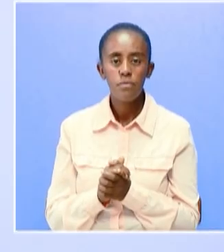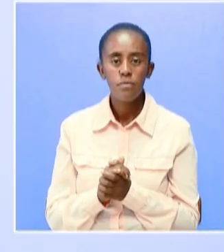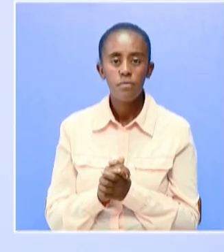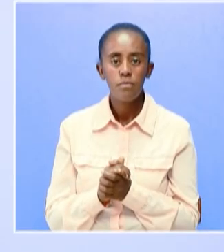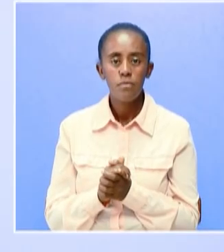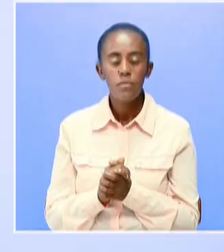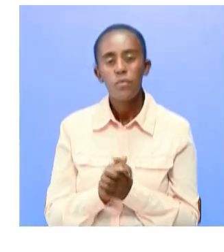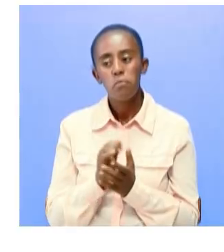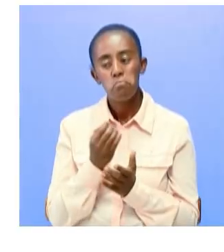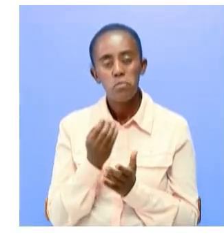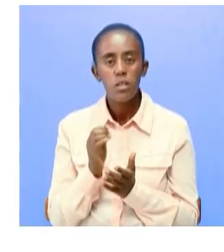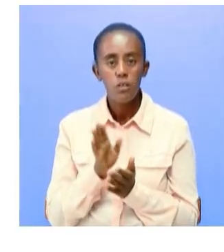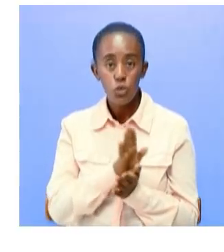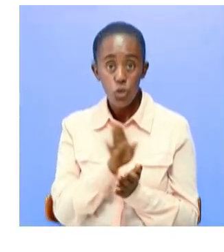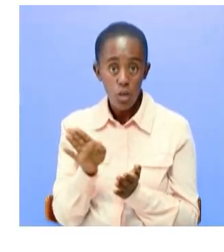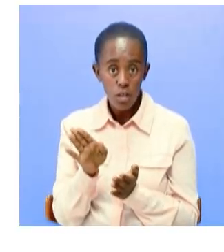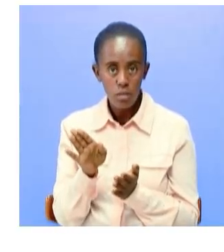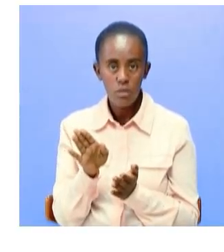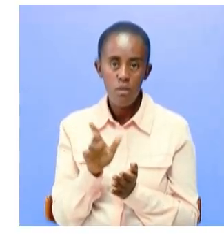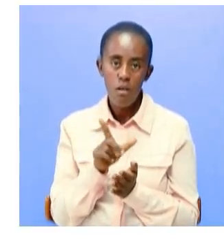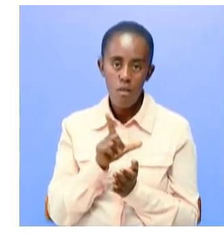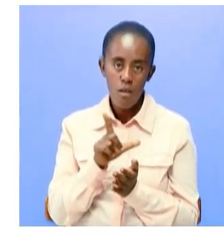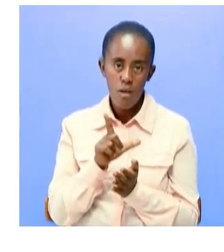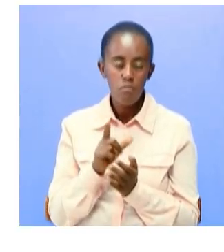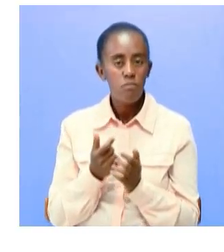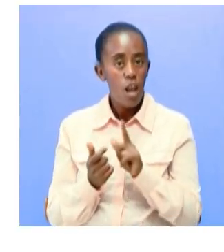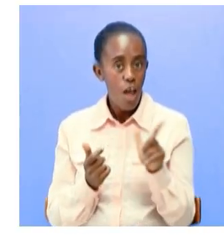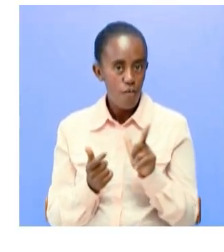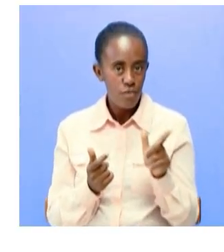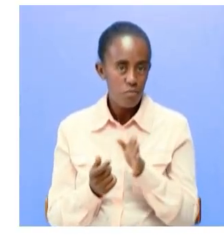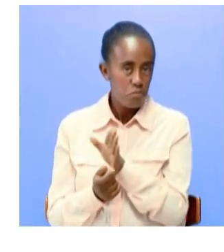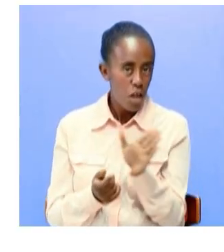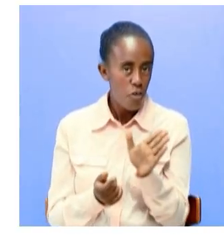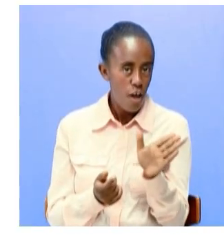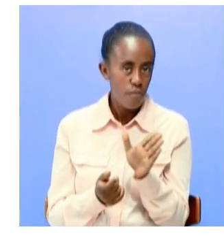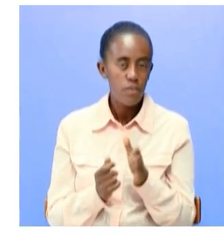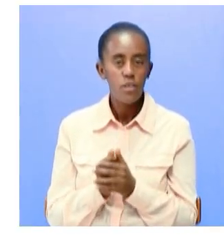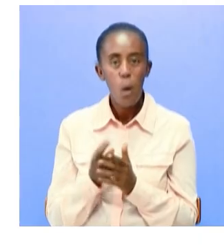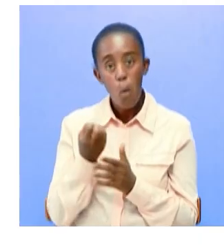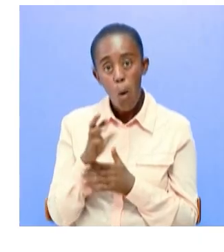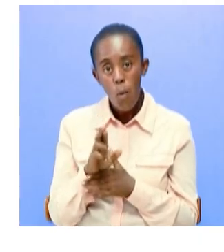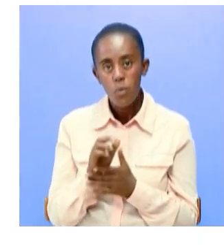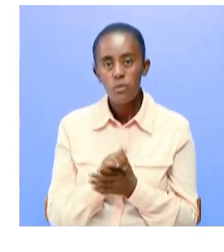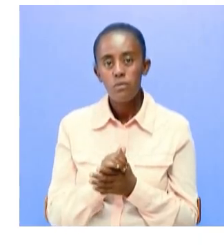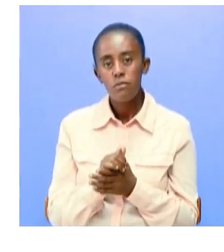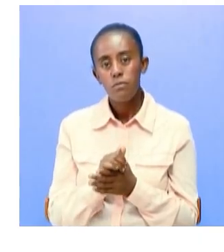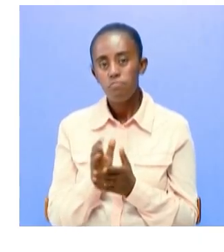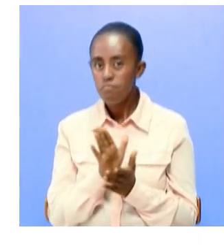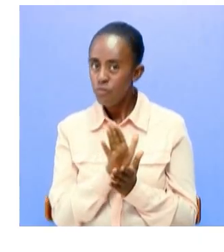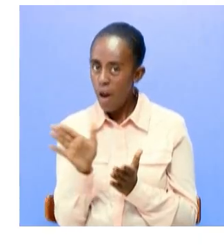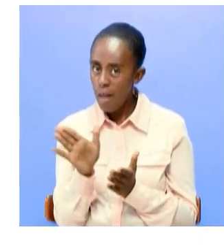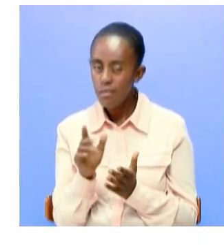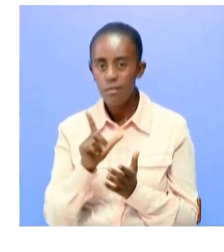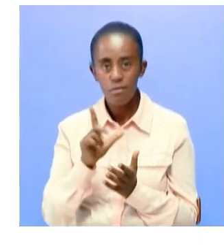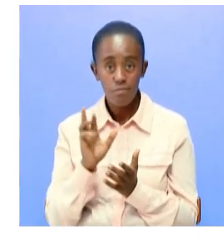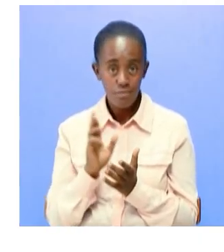Turn left. or right.